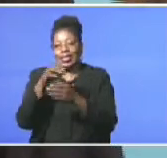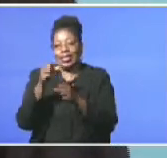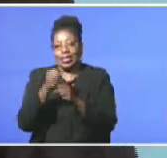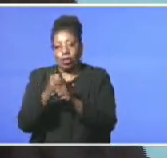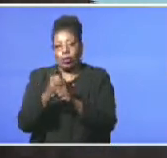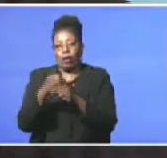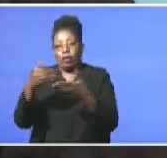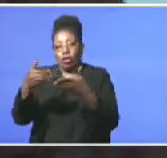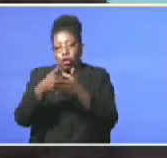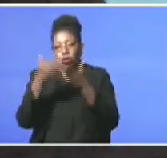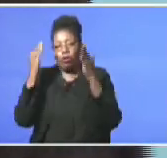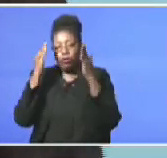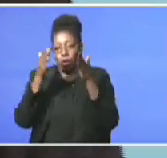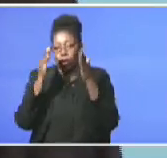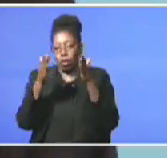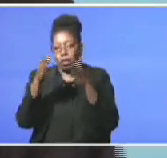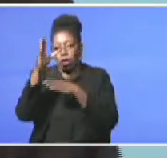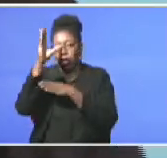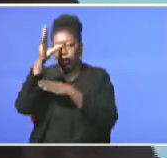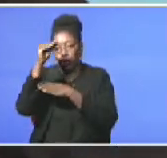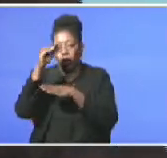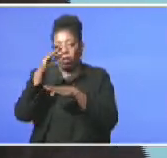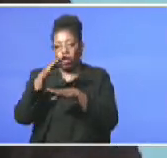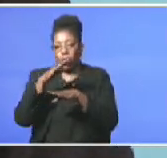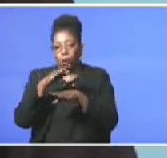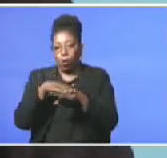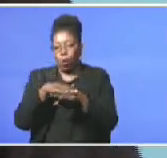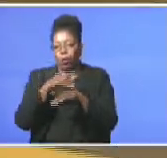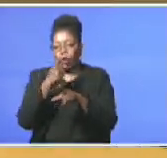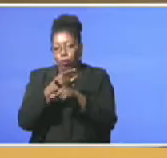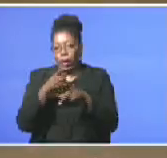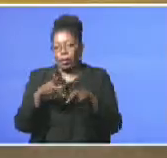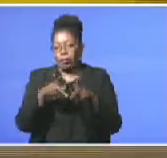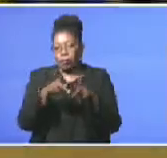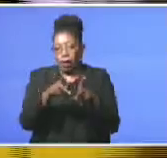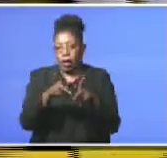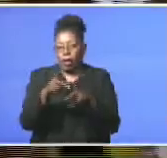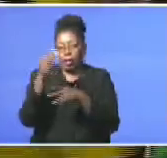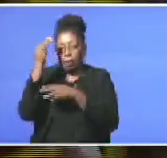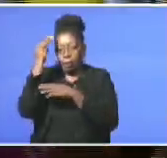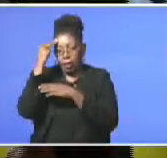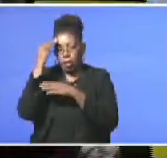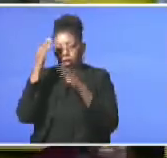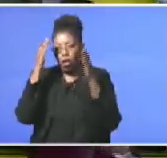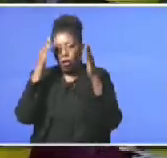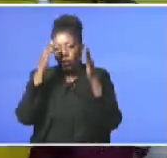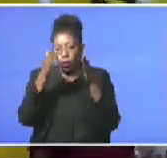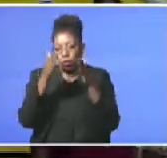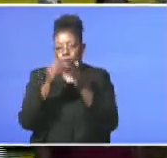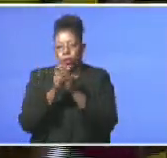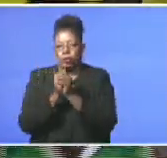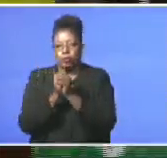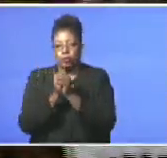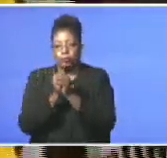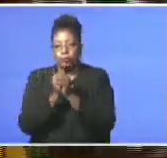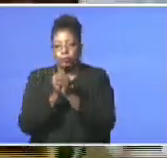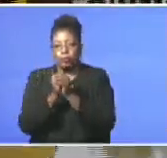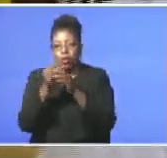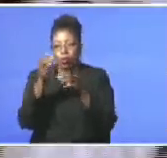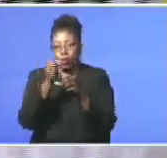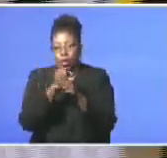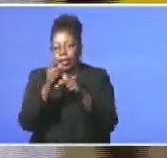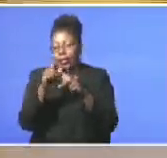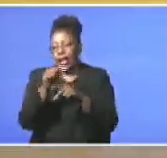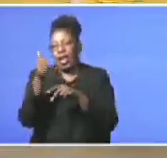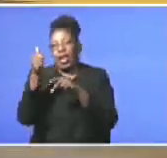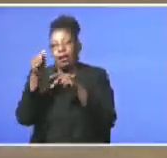focus. And I think the boys are, you know, on the right track in terms of their mental focus towards the postseason. We're taking everybody as a threat.